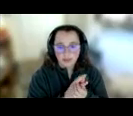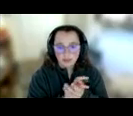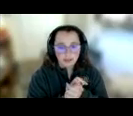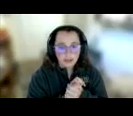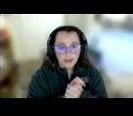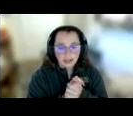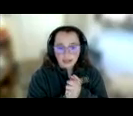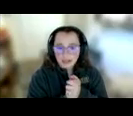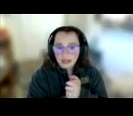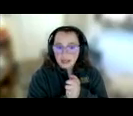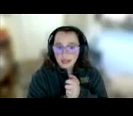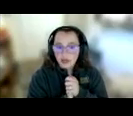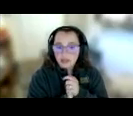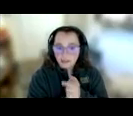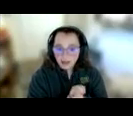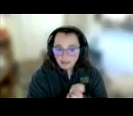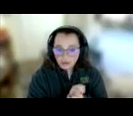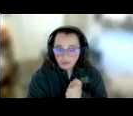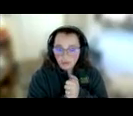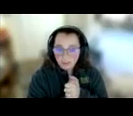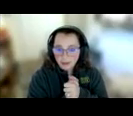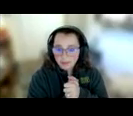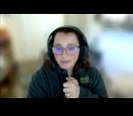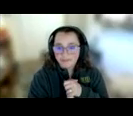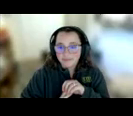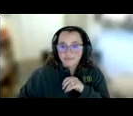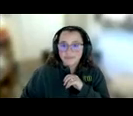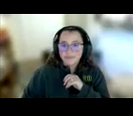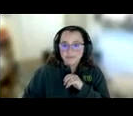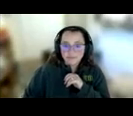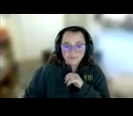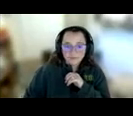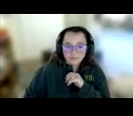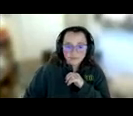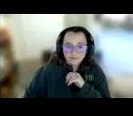supply. And I think it goes to Matthew for a wrap up.